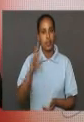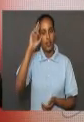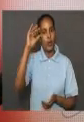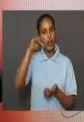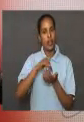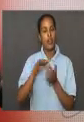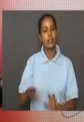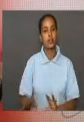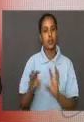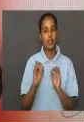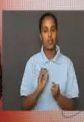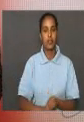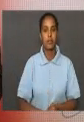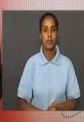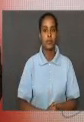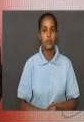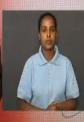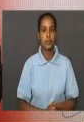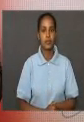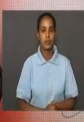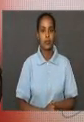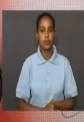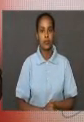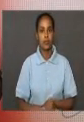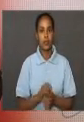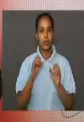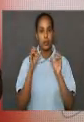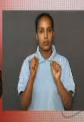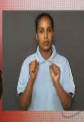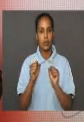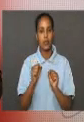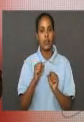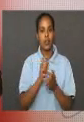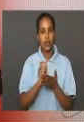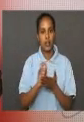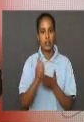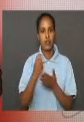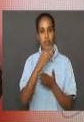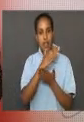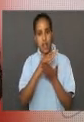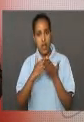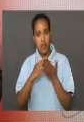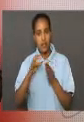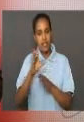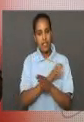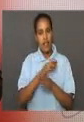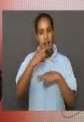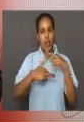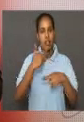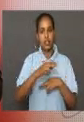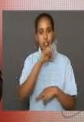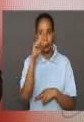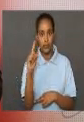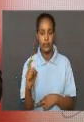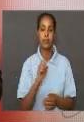Hello again, students. Were you able to write the half-cell reactions?